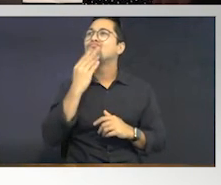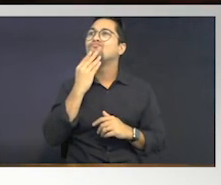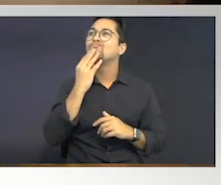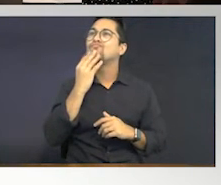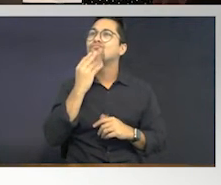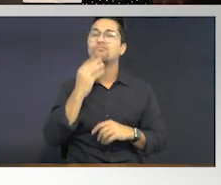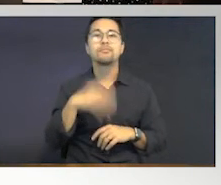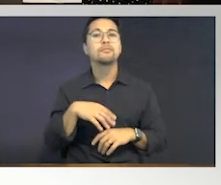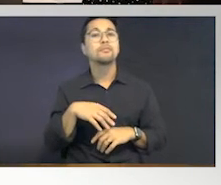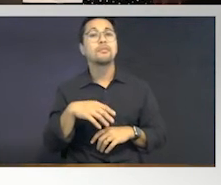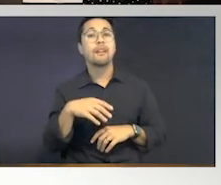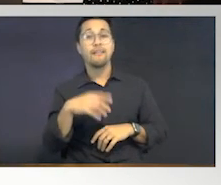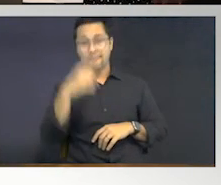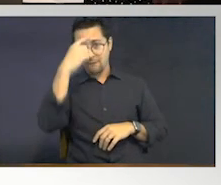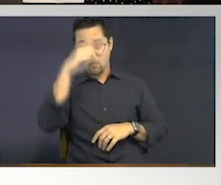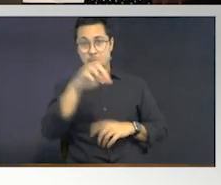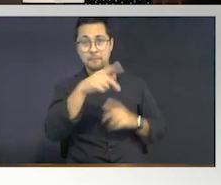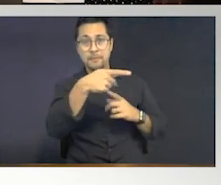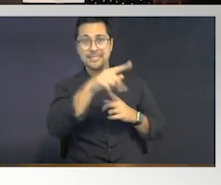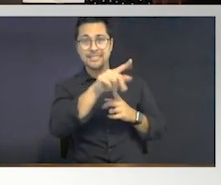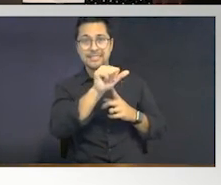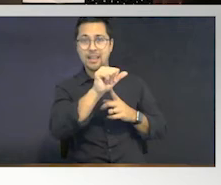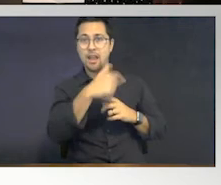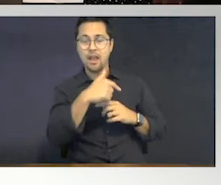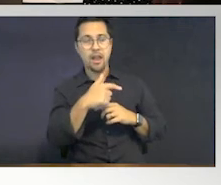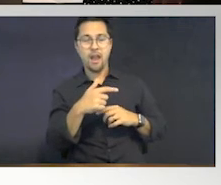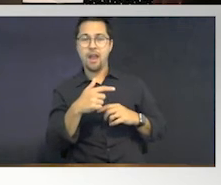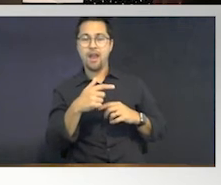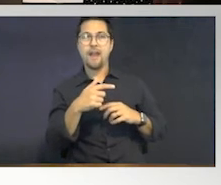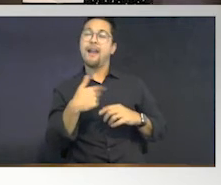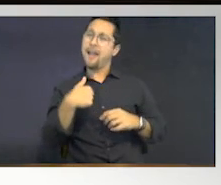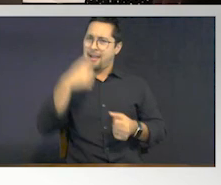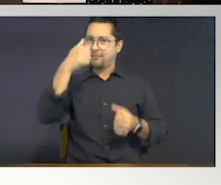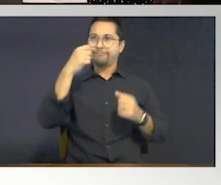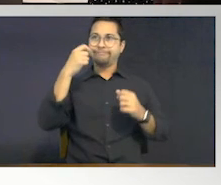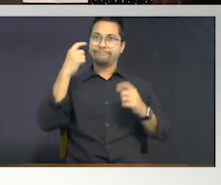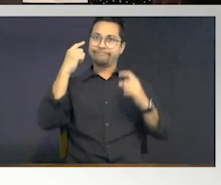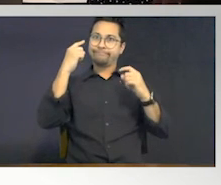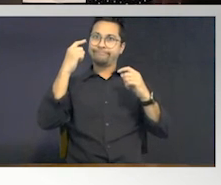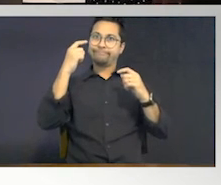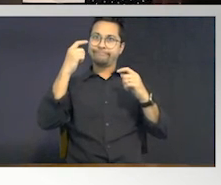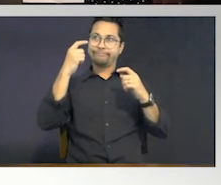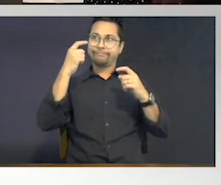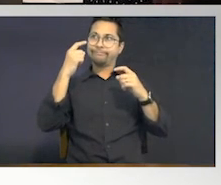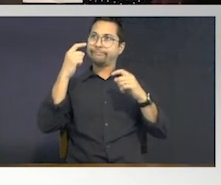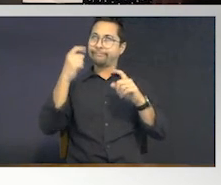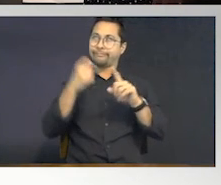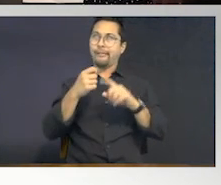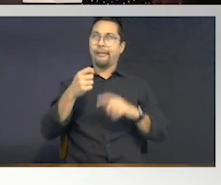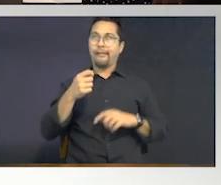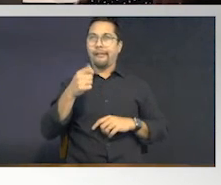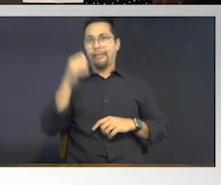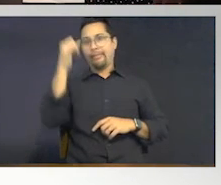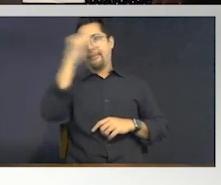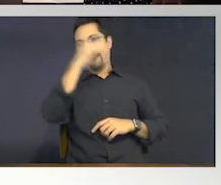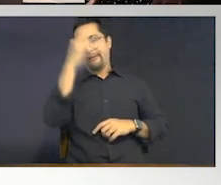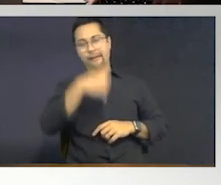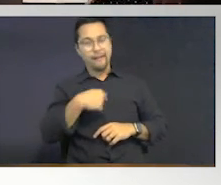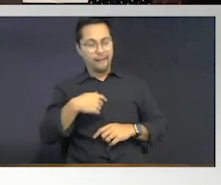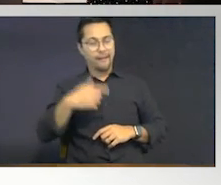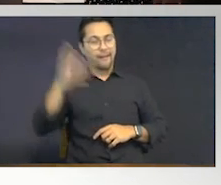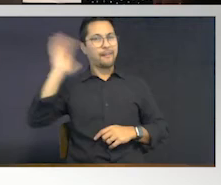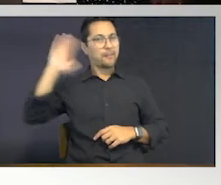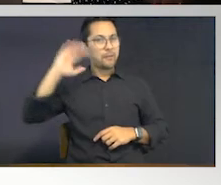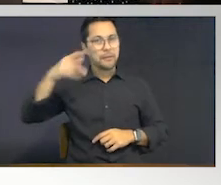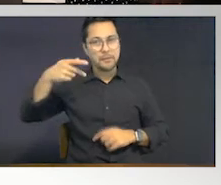The days of PTA, like I rolled my eyes when they first tried to approach me in elementary school with PTA, don't you see what I'm dealing